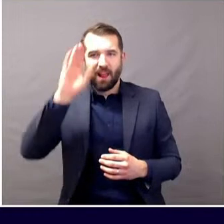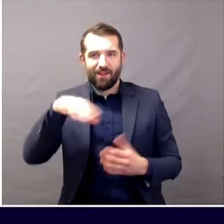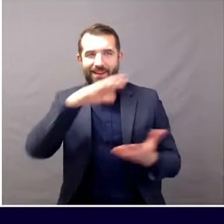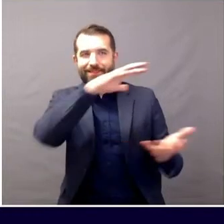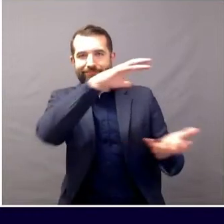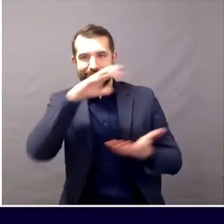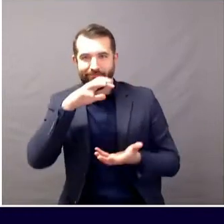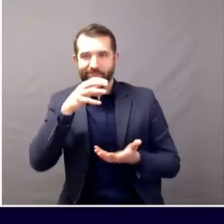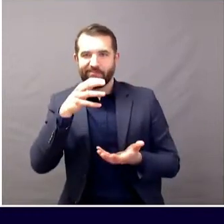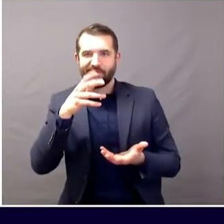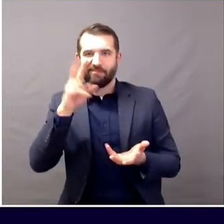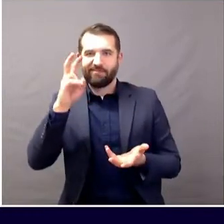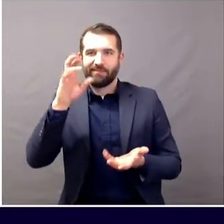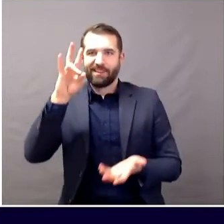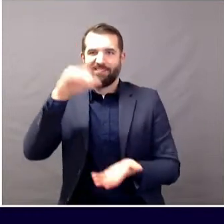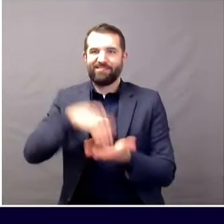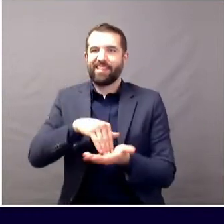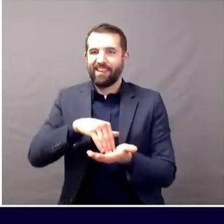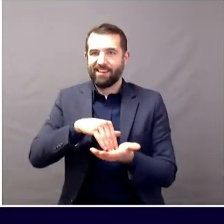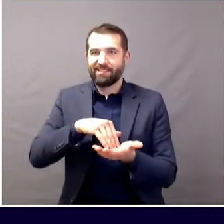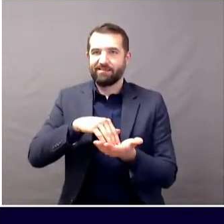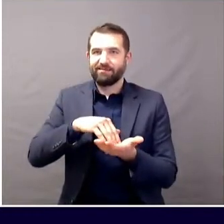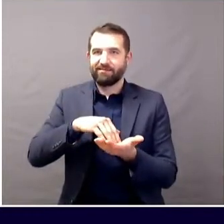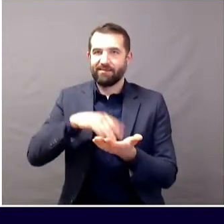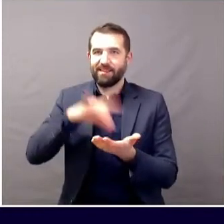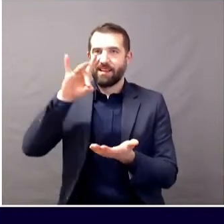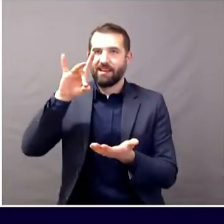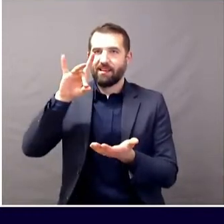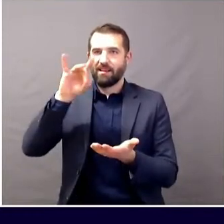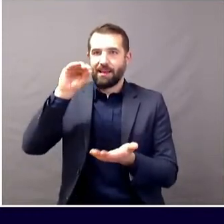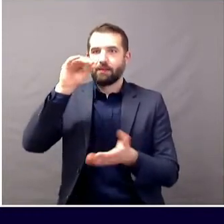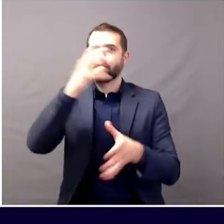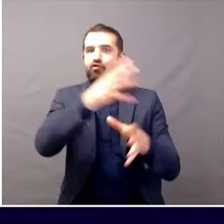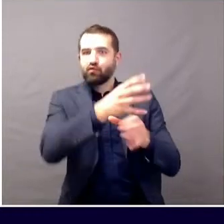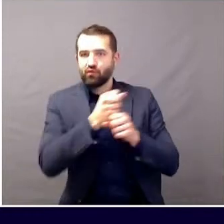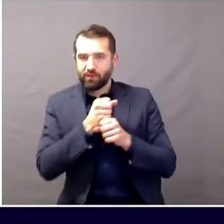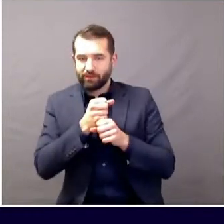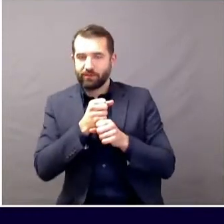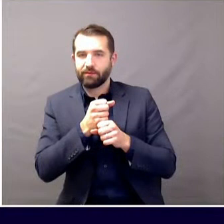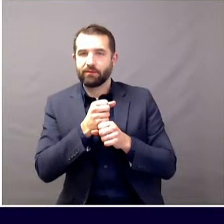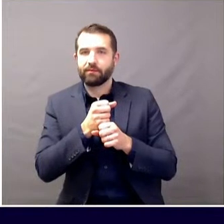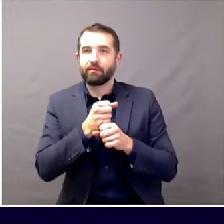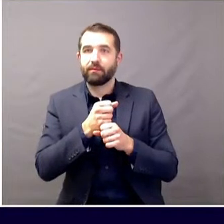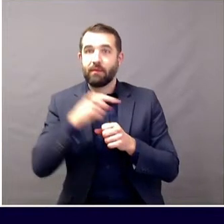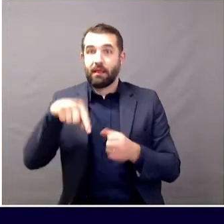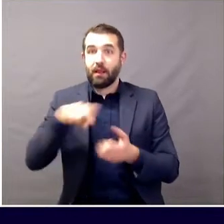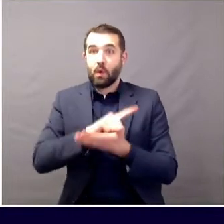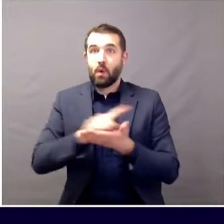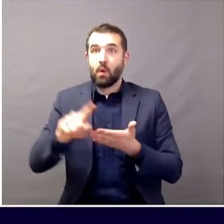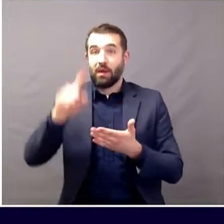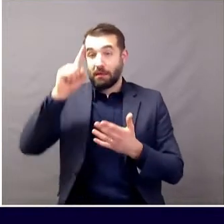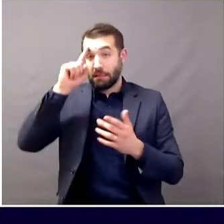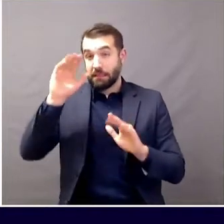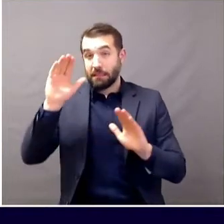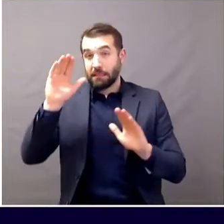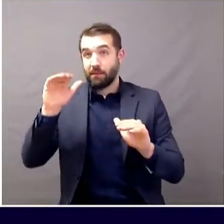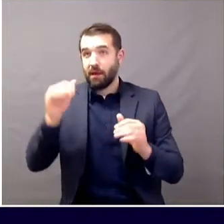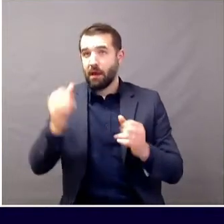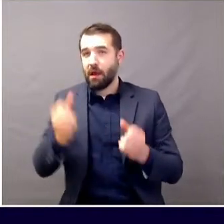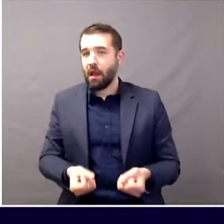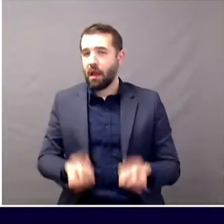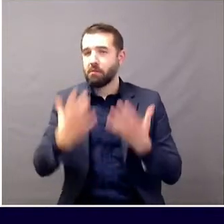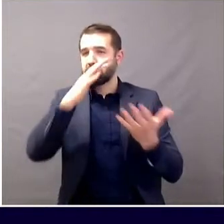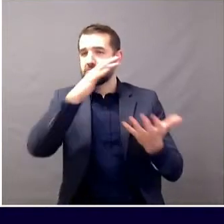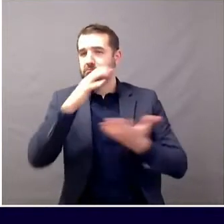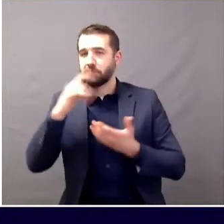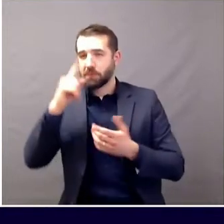17,180. What types of shipments are you expecting this week? And are the shipments this week